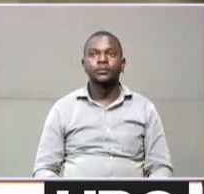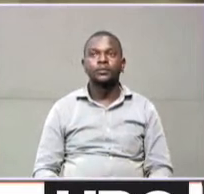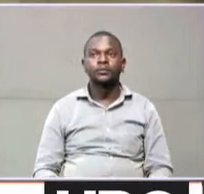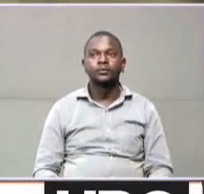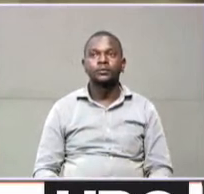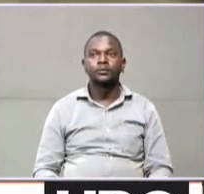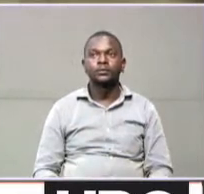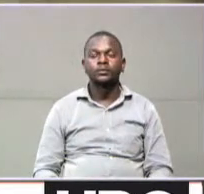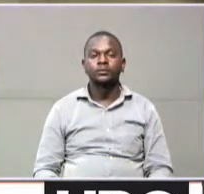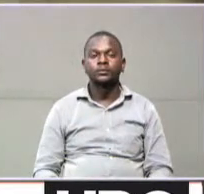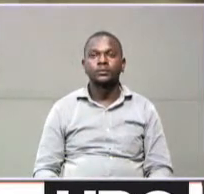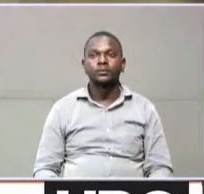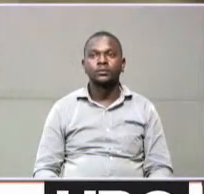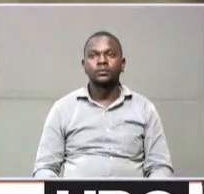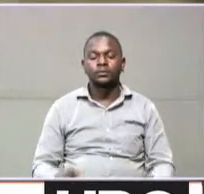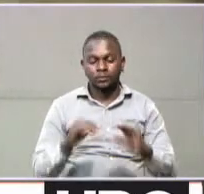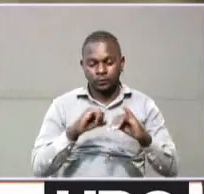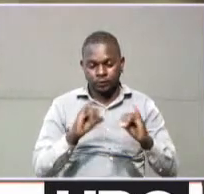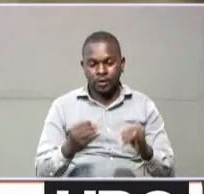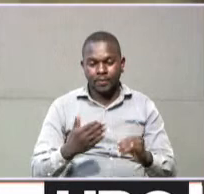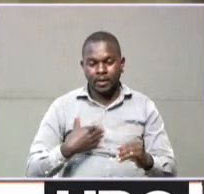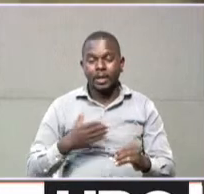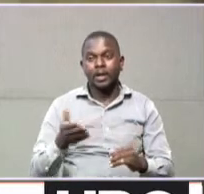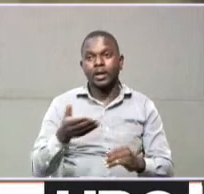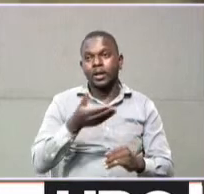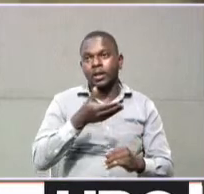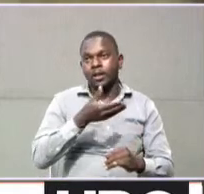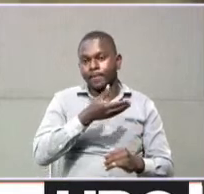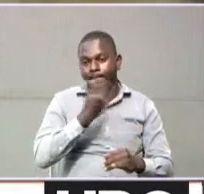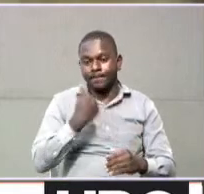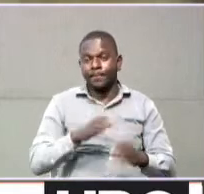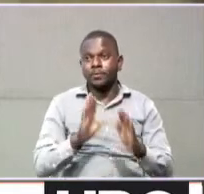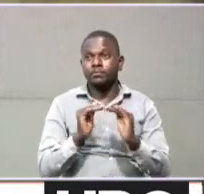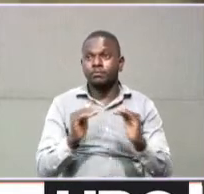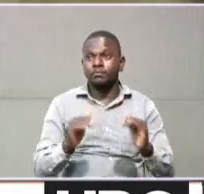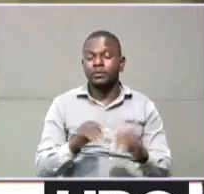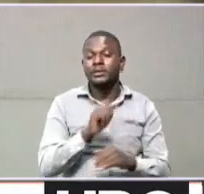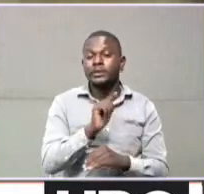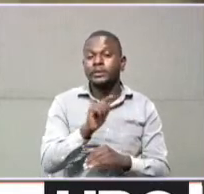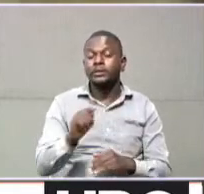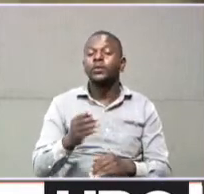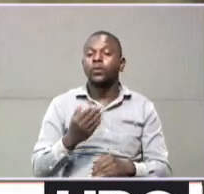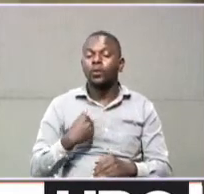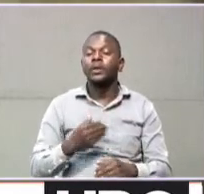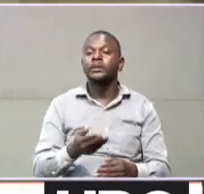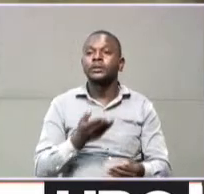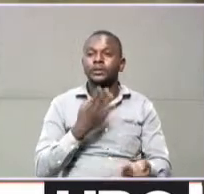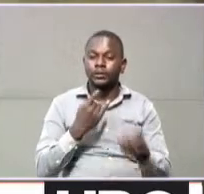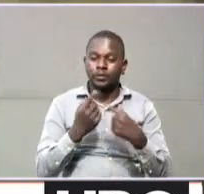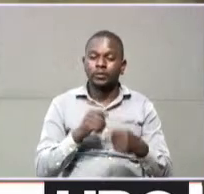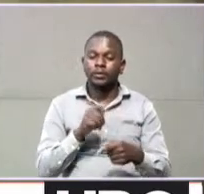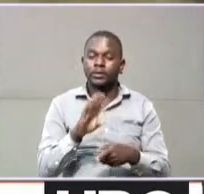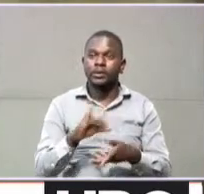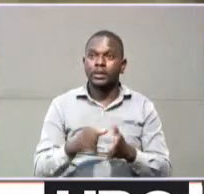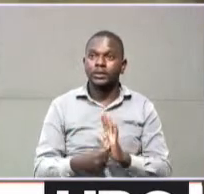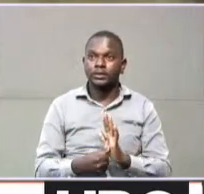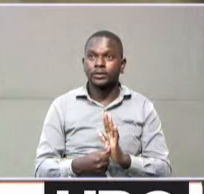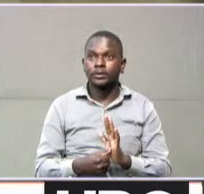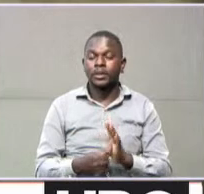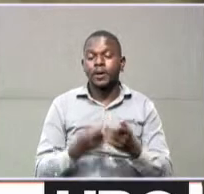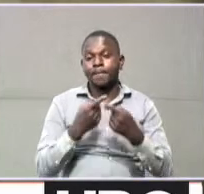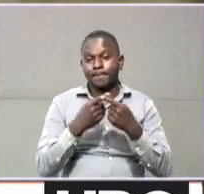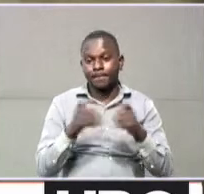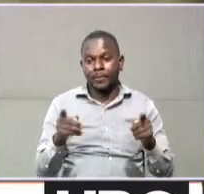wow i'm going to try my level best ensure that each one of you wants to speak speaks on this matter